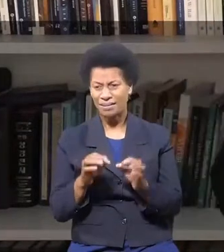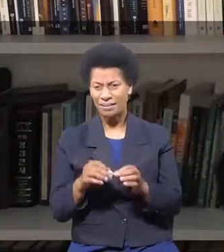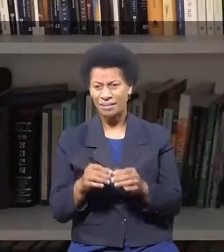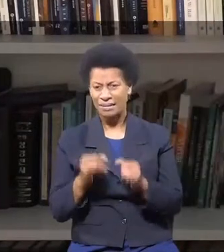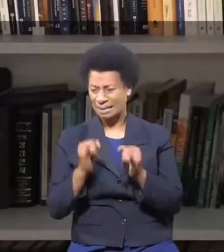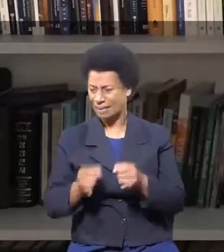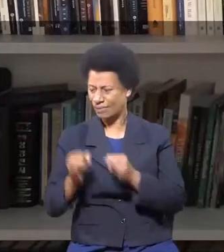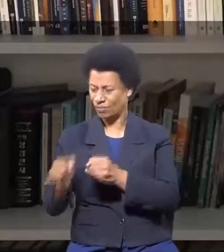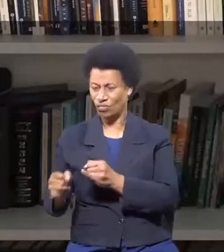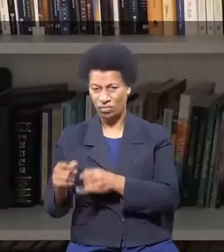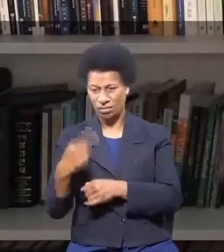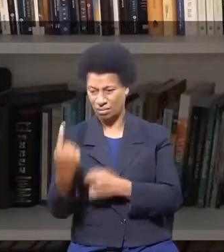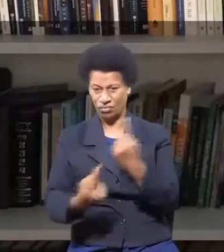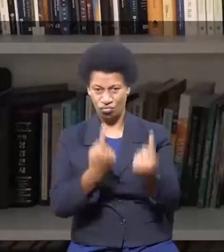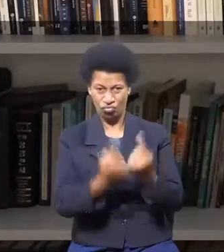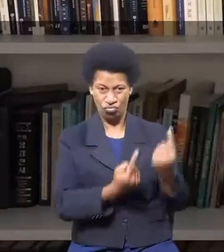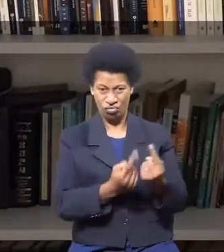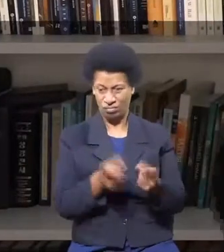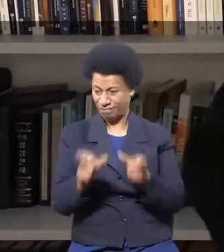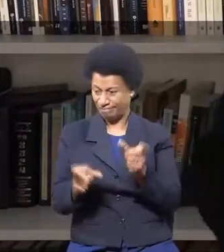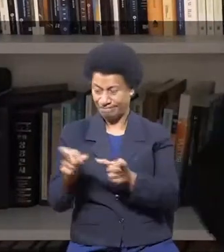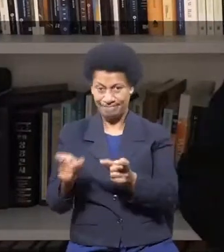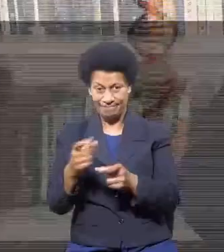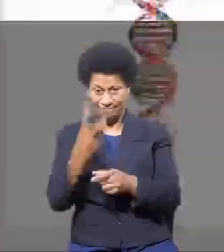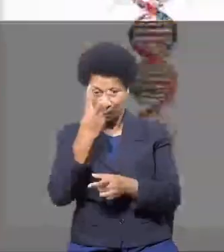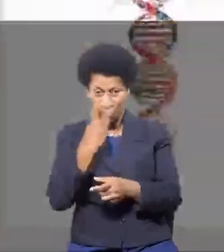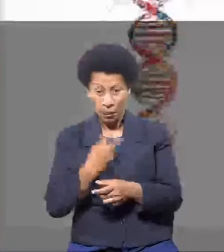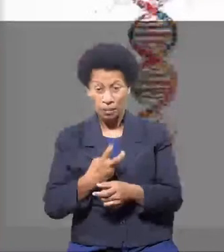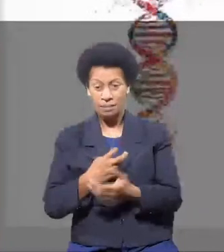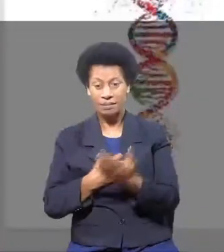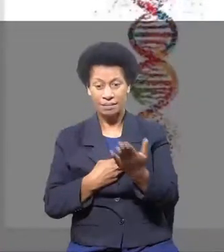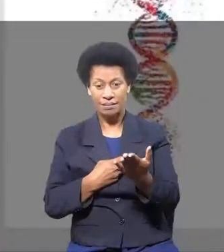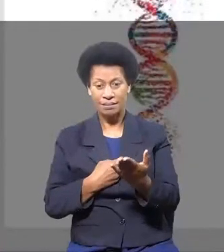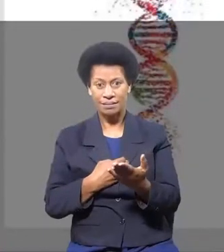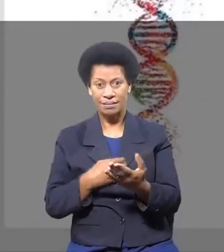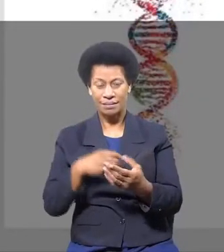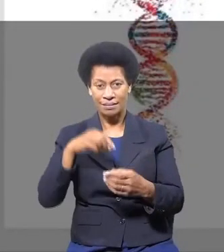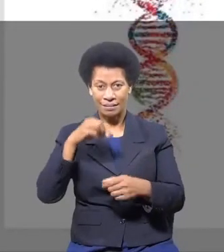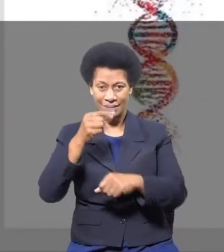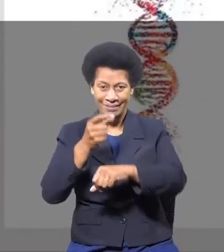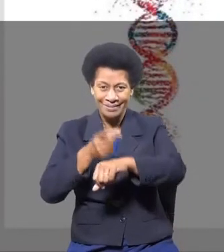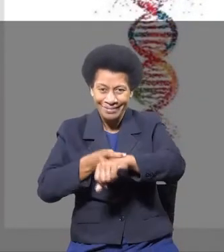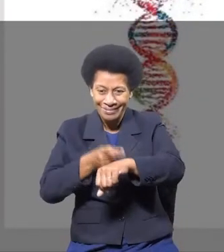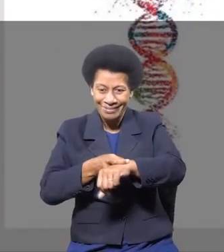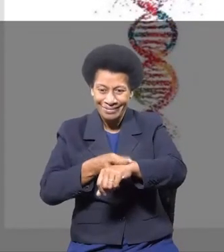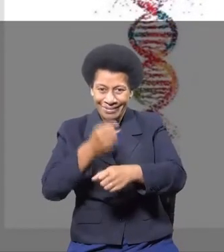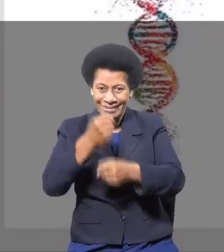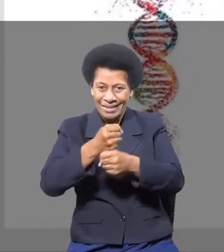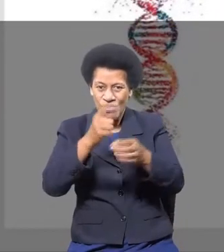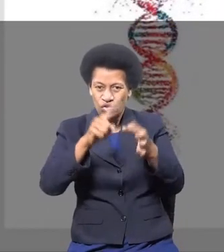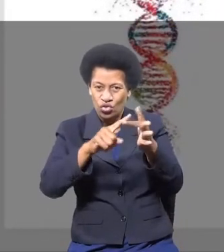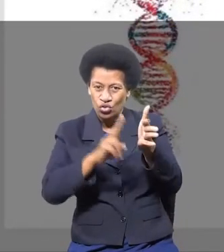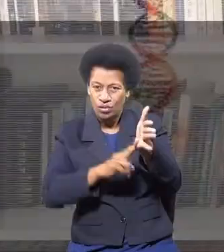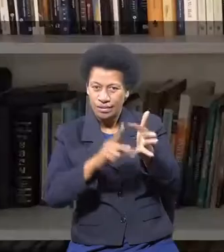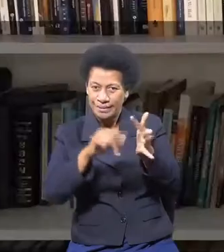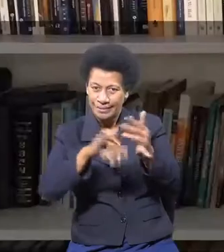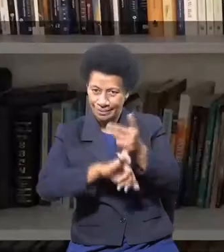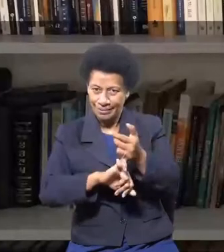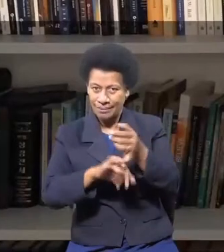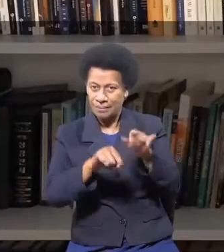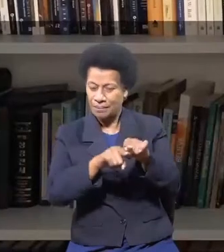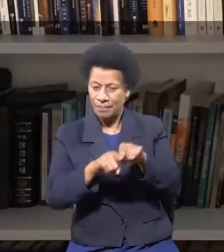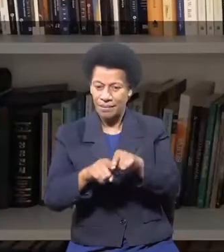individual bodies that are getting old, but it's also our genes. Deep inside every single one of the cells in our